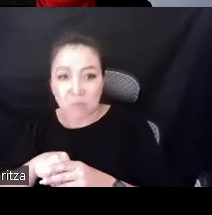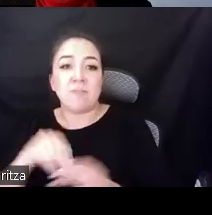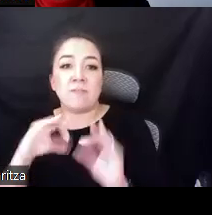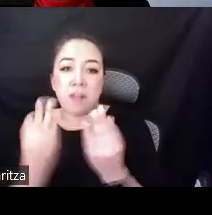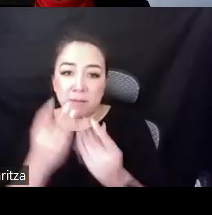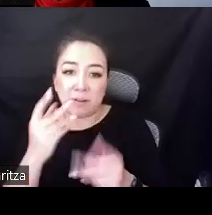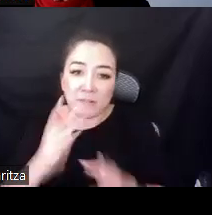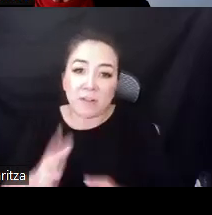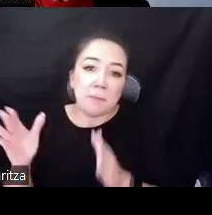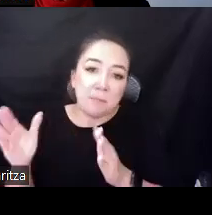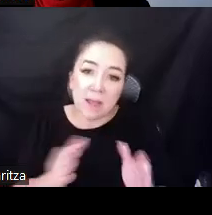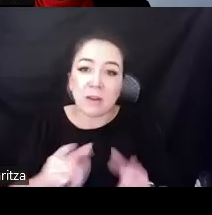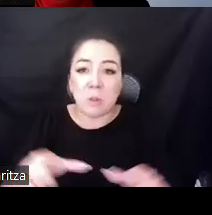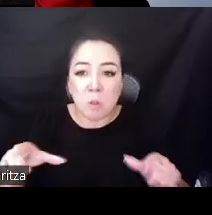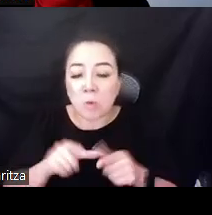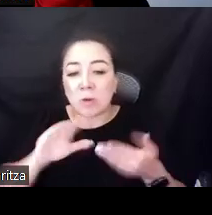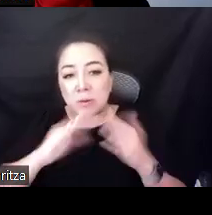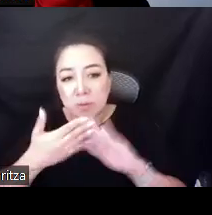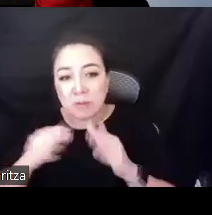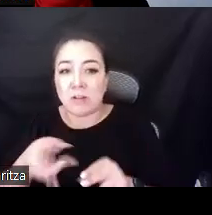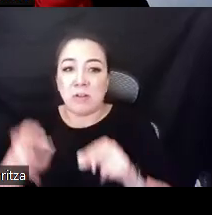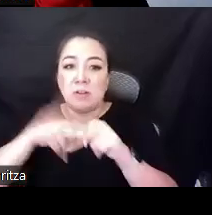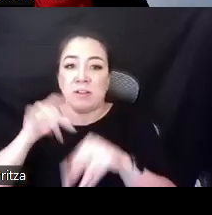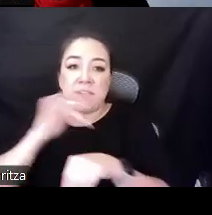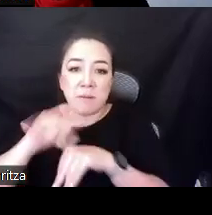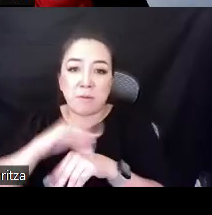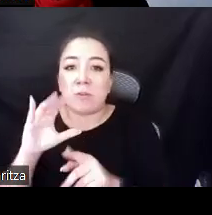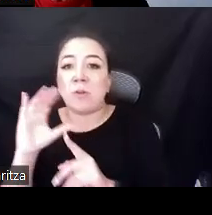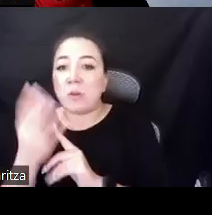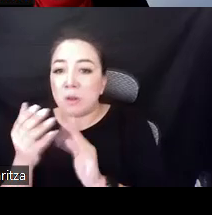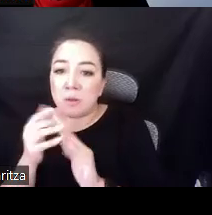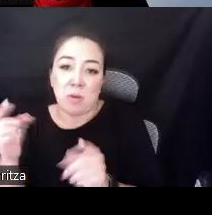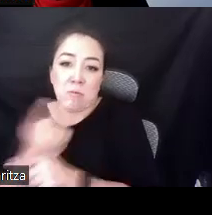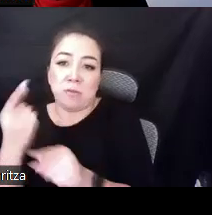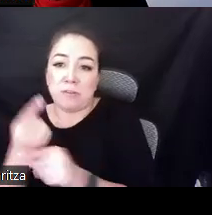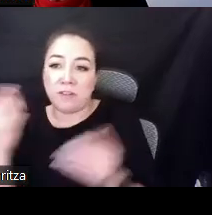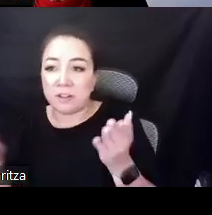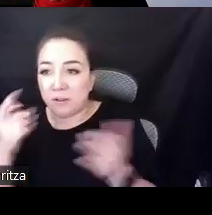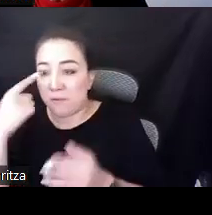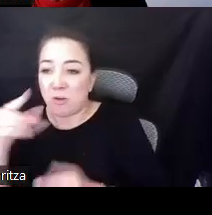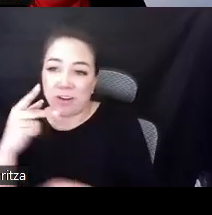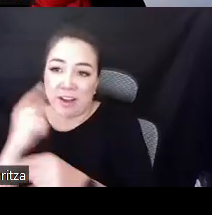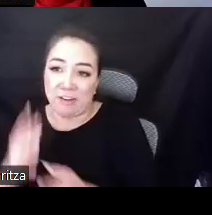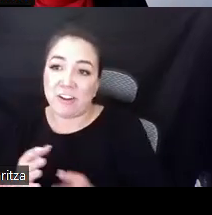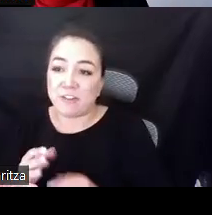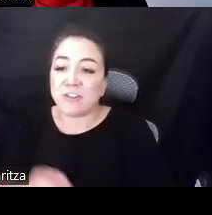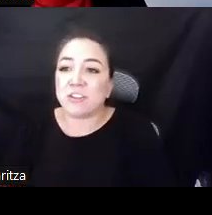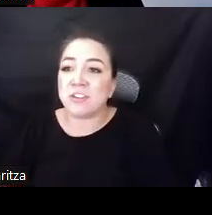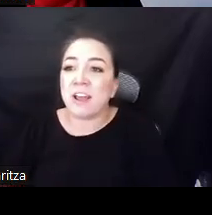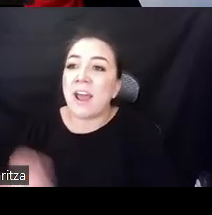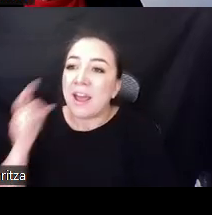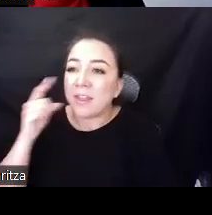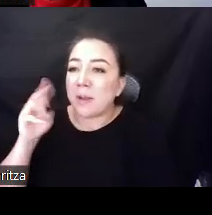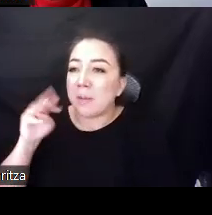into planning and local communities to increase the availability of culturally appropriate services for caregivers. I think